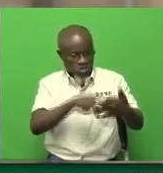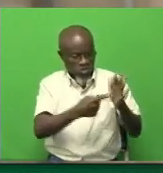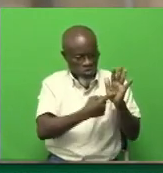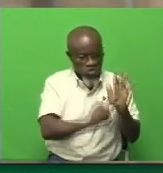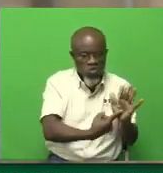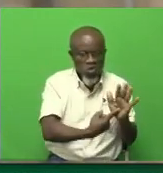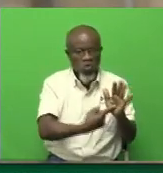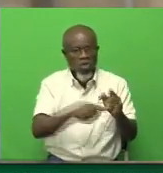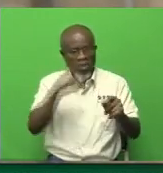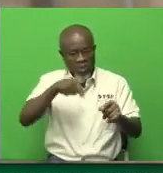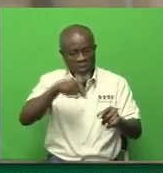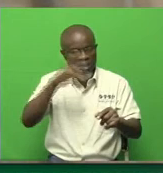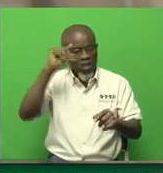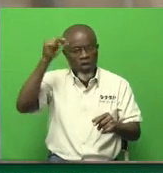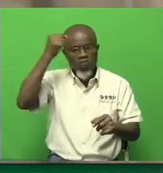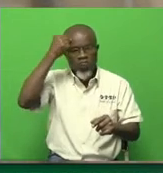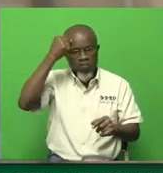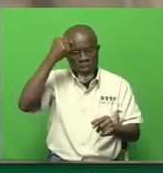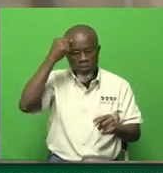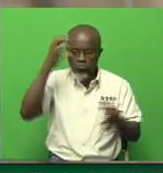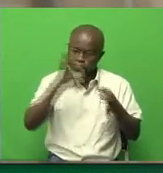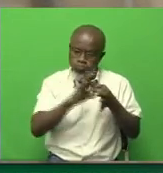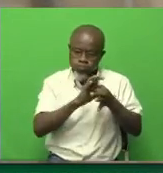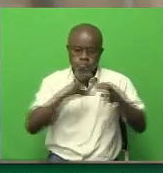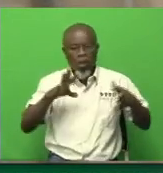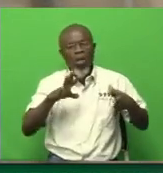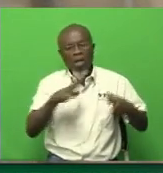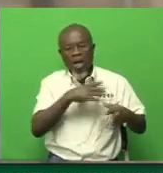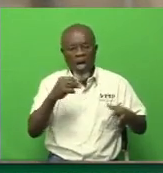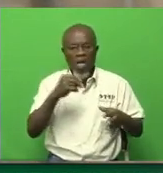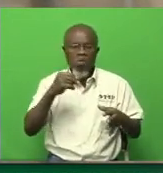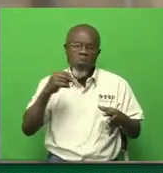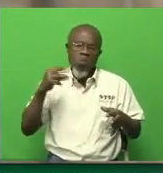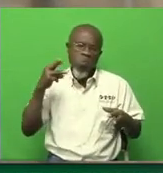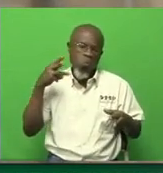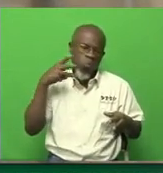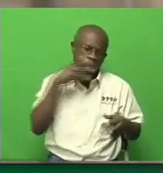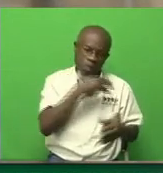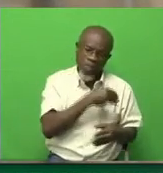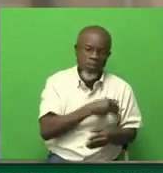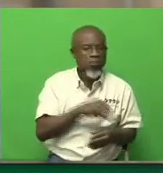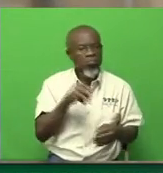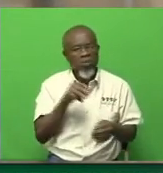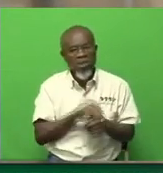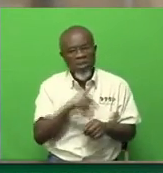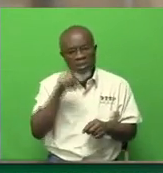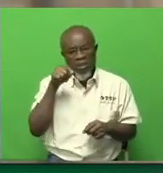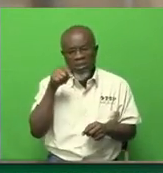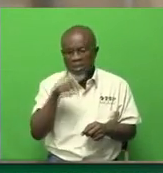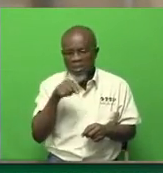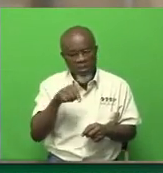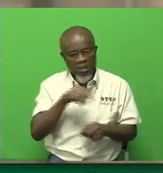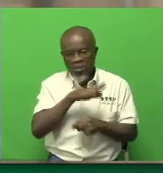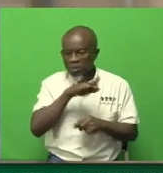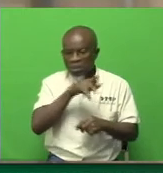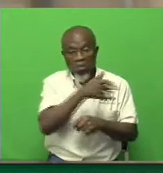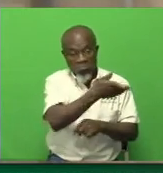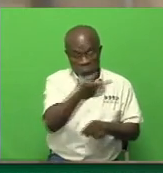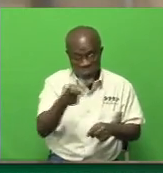that this government is detached and wicked I say they are all hypocrites